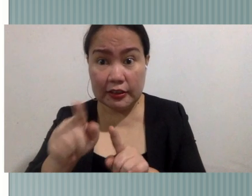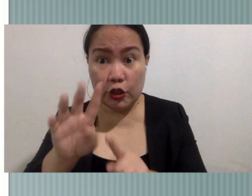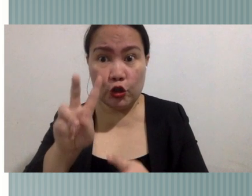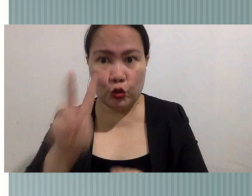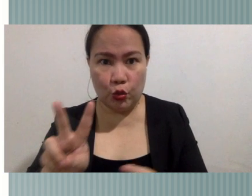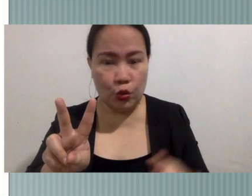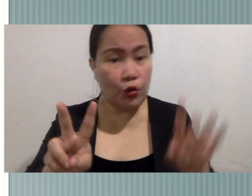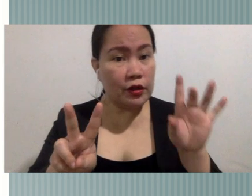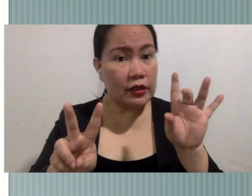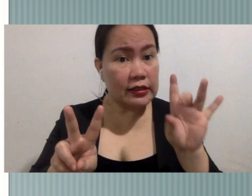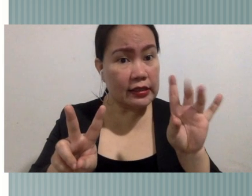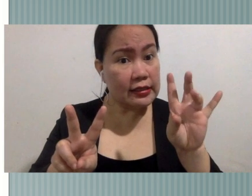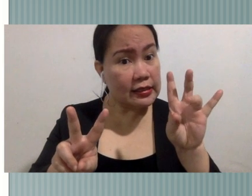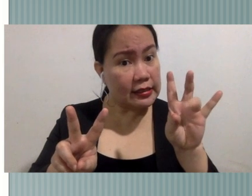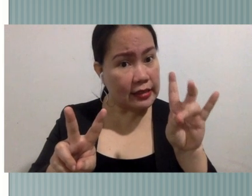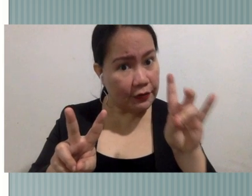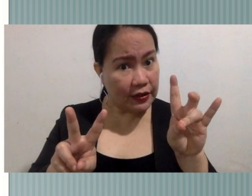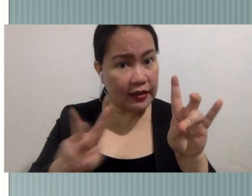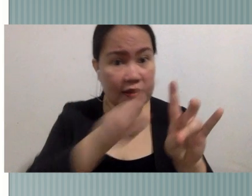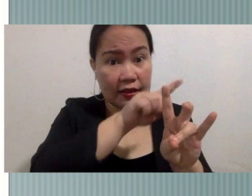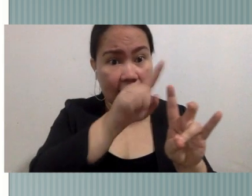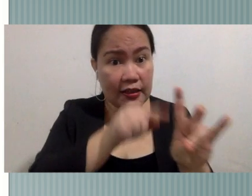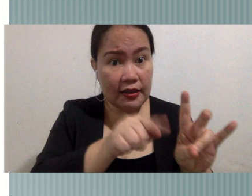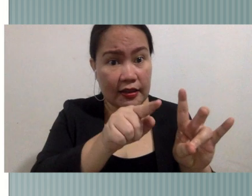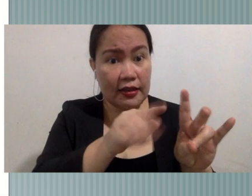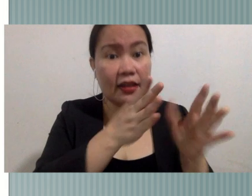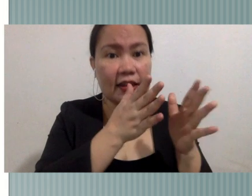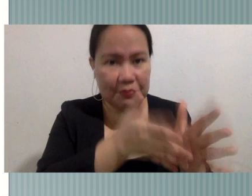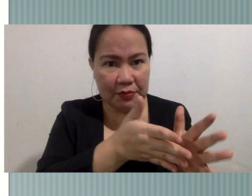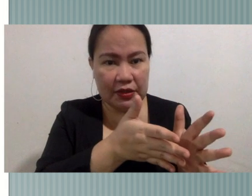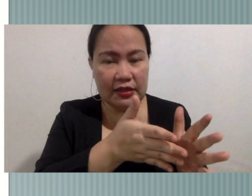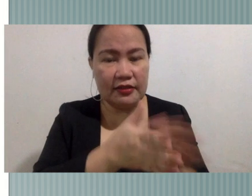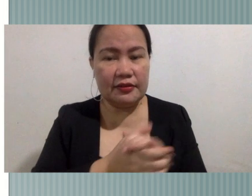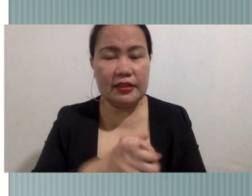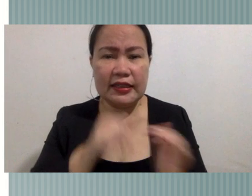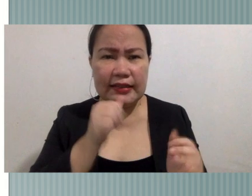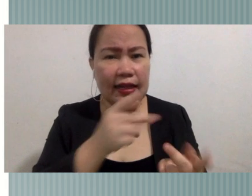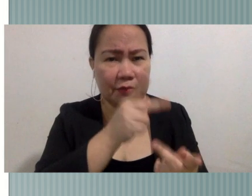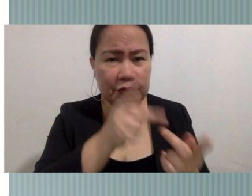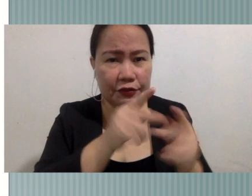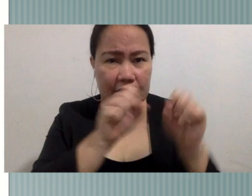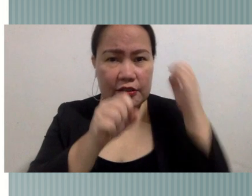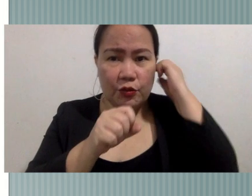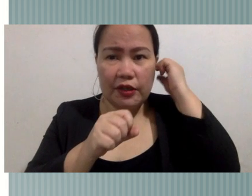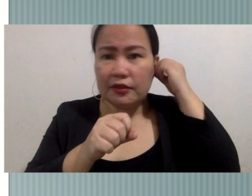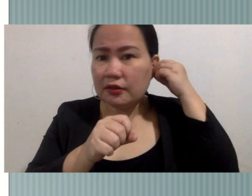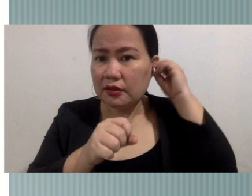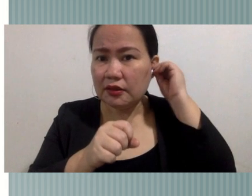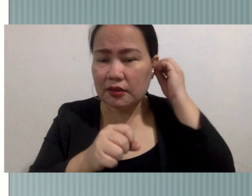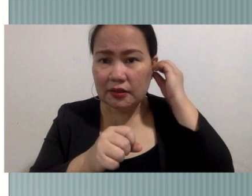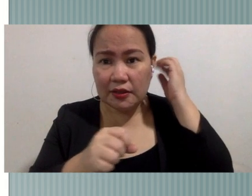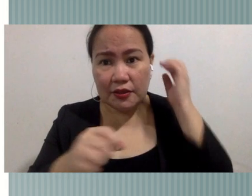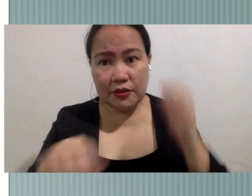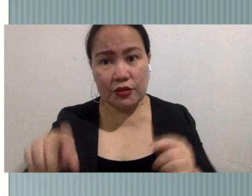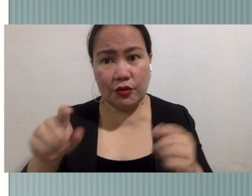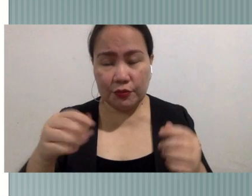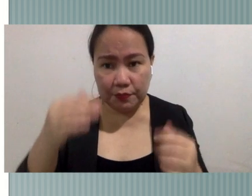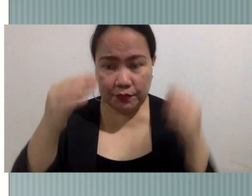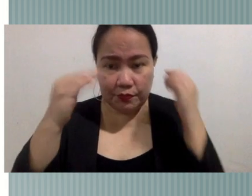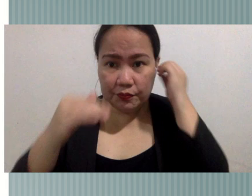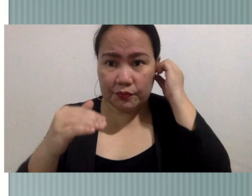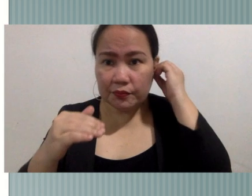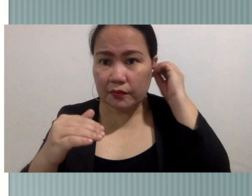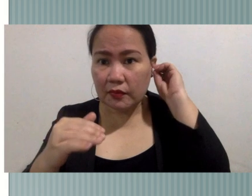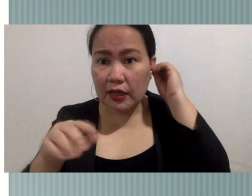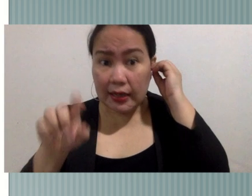square root of 7. Kasi perfect squared yung 4 natin. So, magiging ganito na yung equation natin.